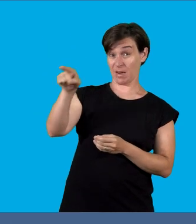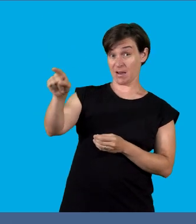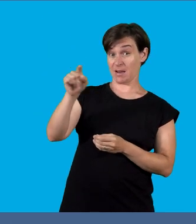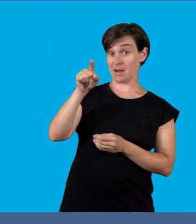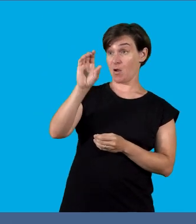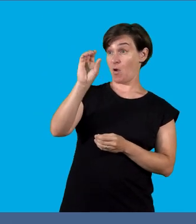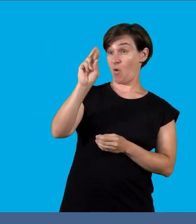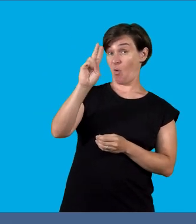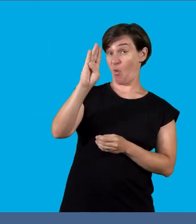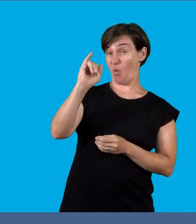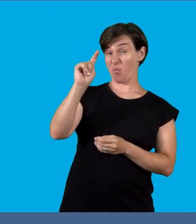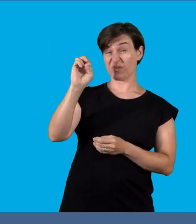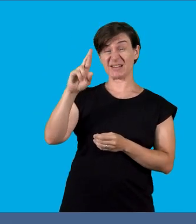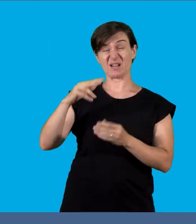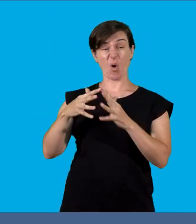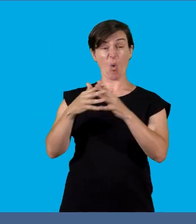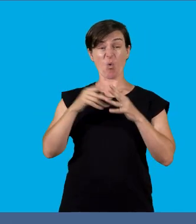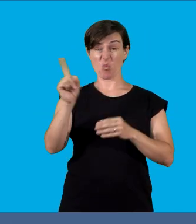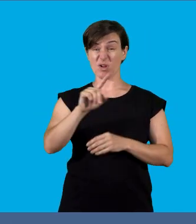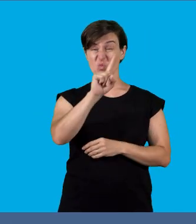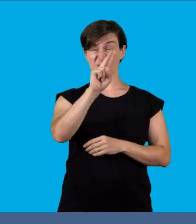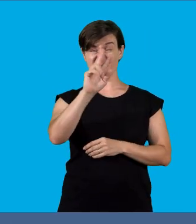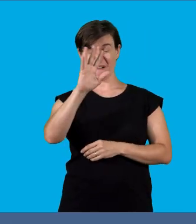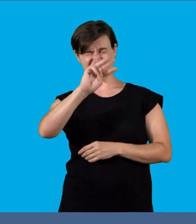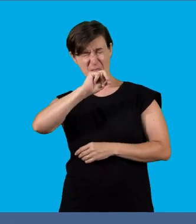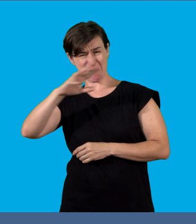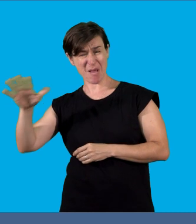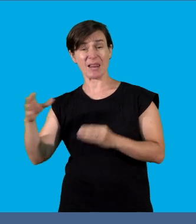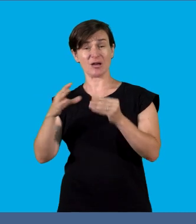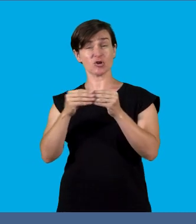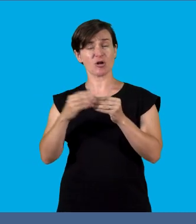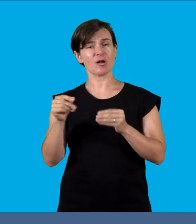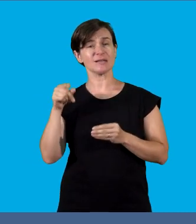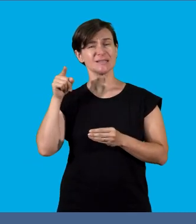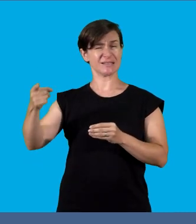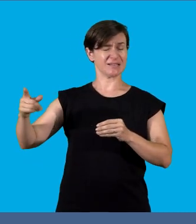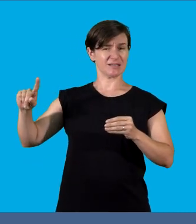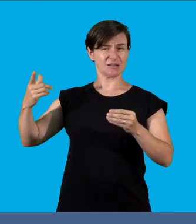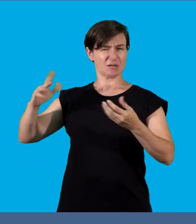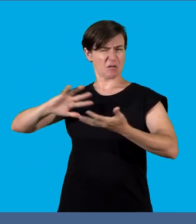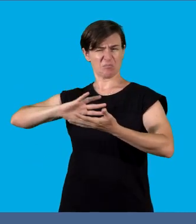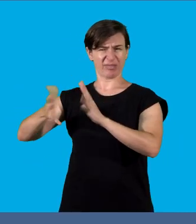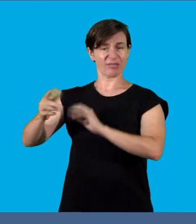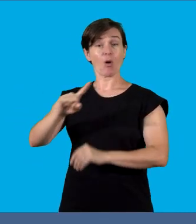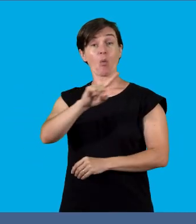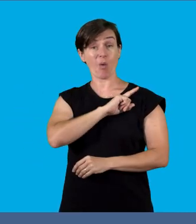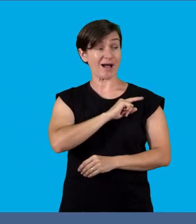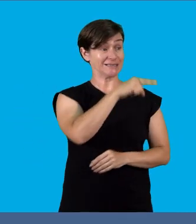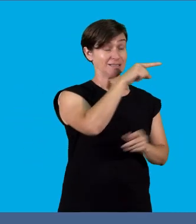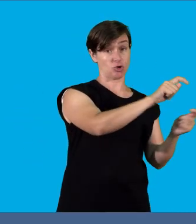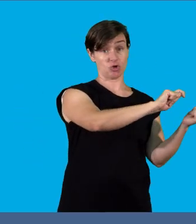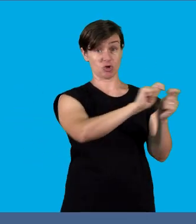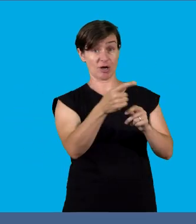$125 million Mars orbiter crashed because NASA scientists converted imperial to metric